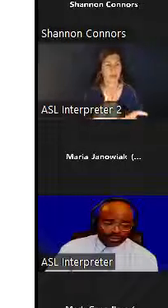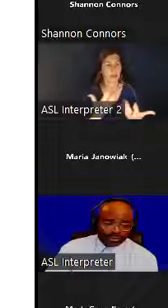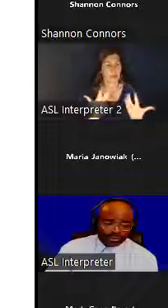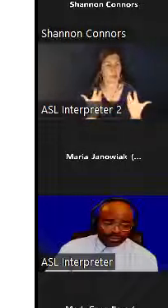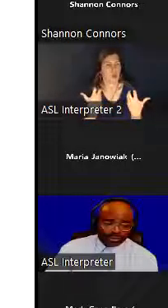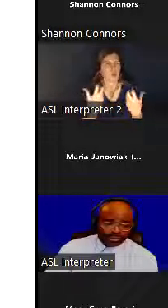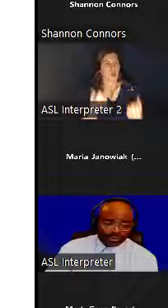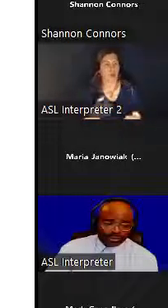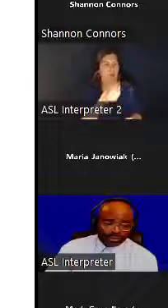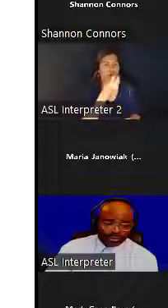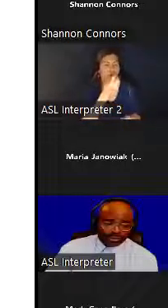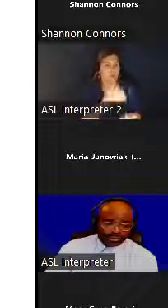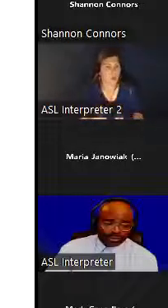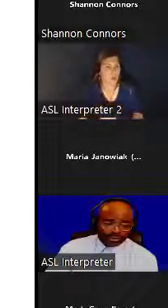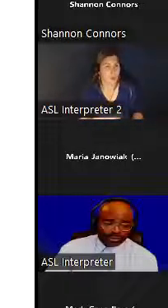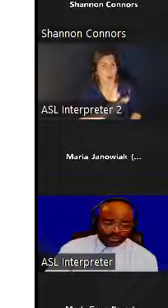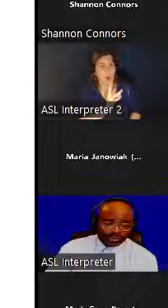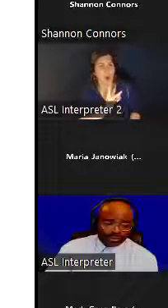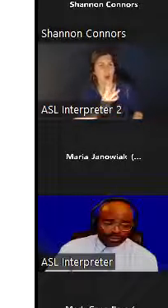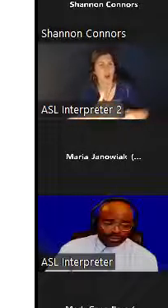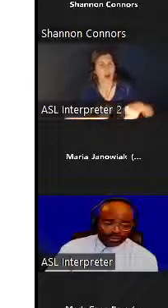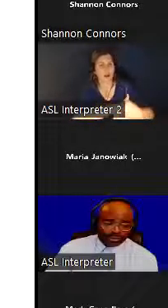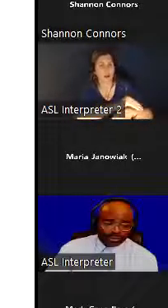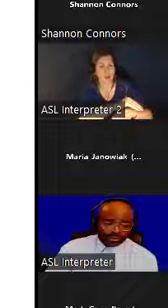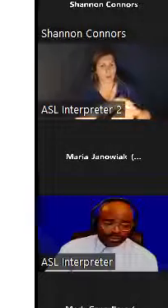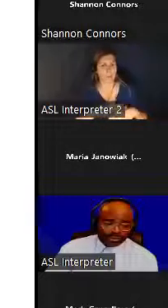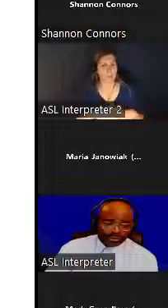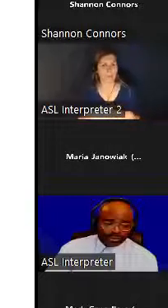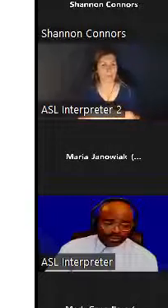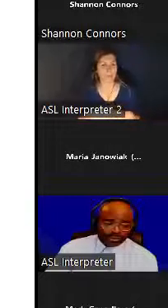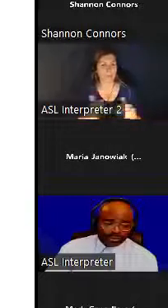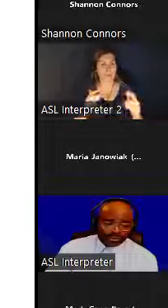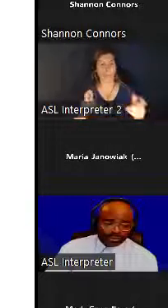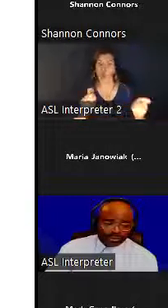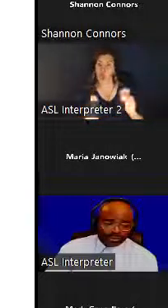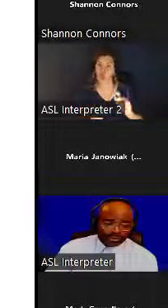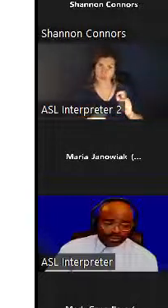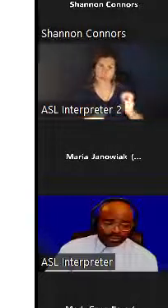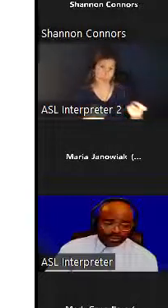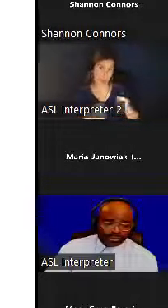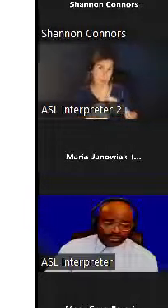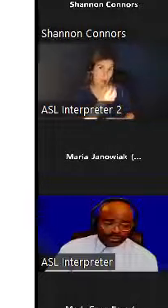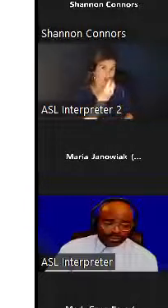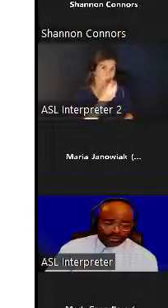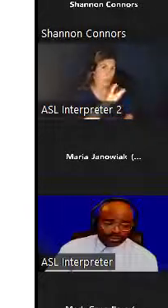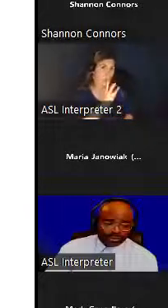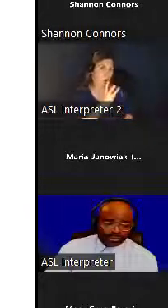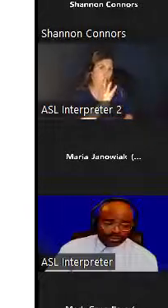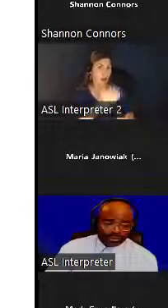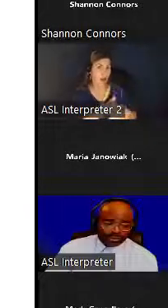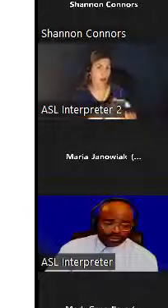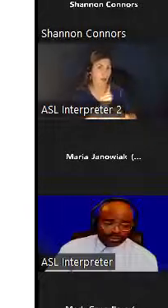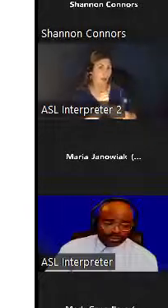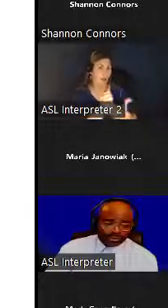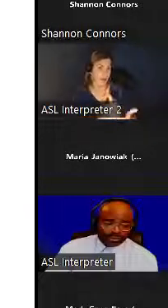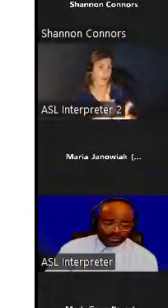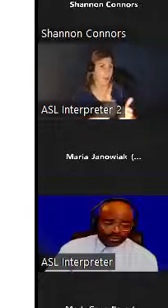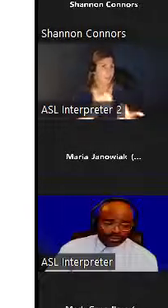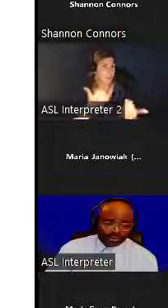of food, water, and cover, adjusting food, water, and cover components of habitat to align with future